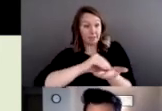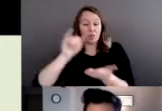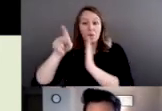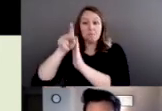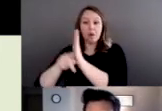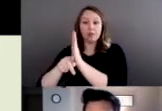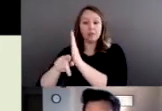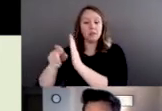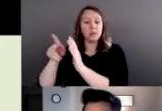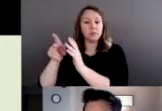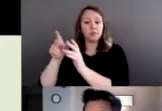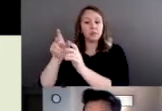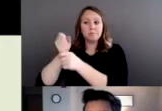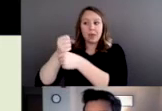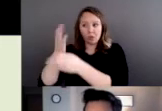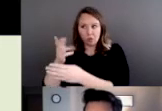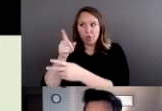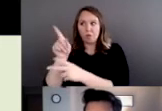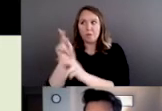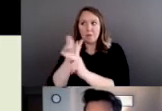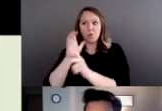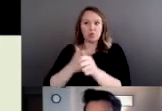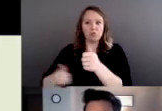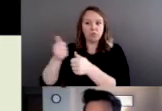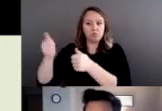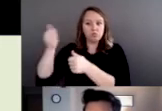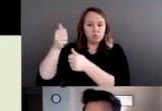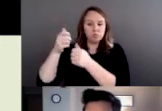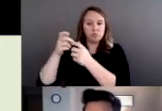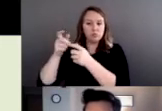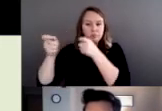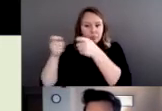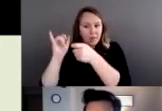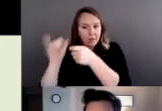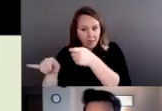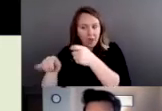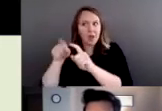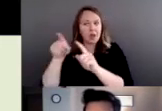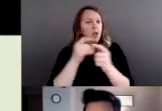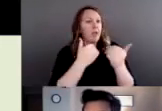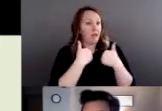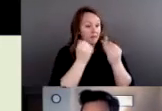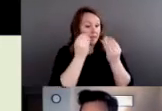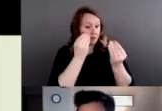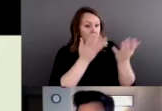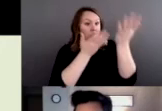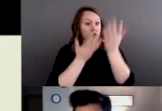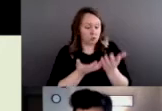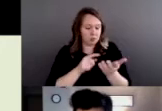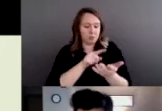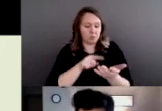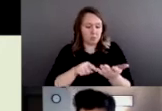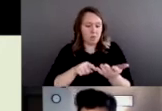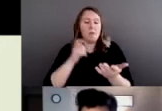then they can, again, you know, create policies that will protect us and not continue to do